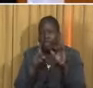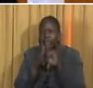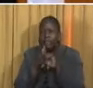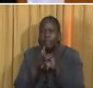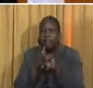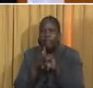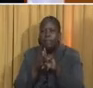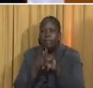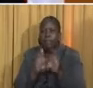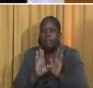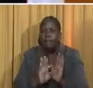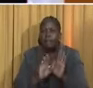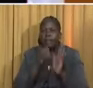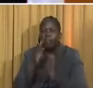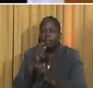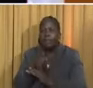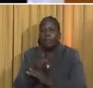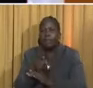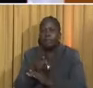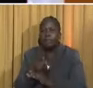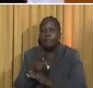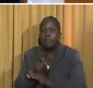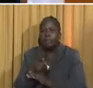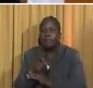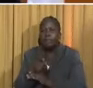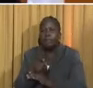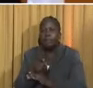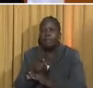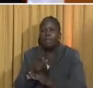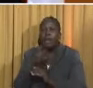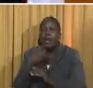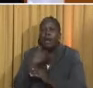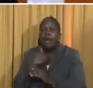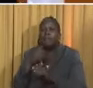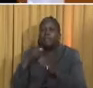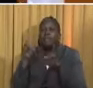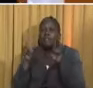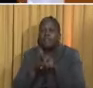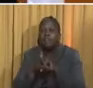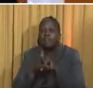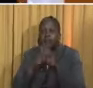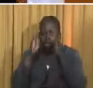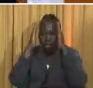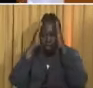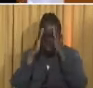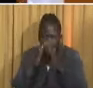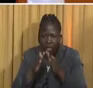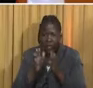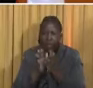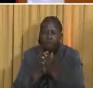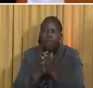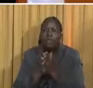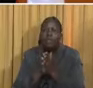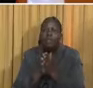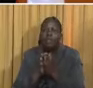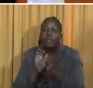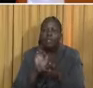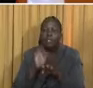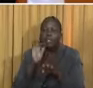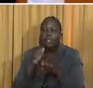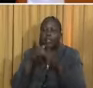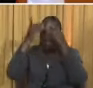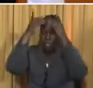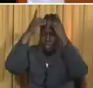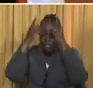of Mwita J. I have also considered the effect of the decision in